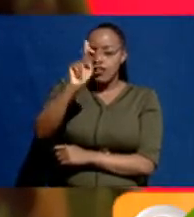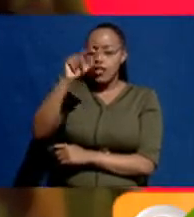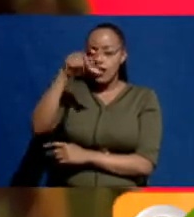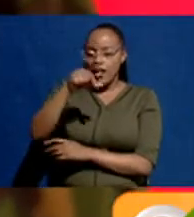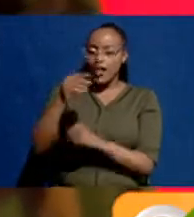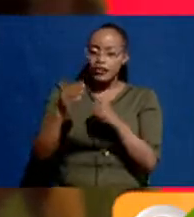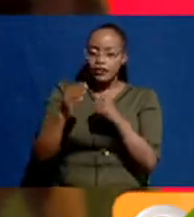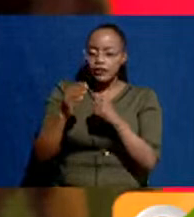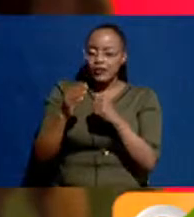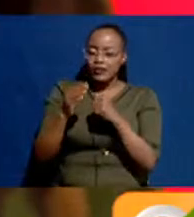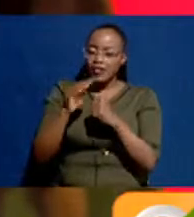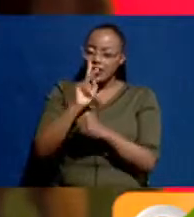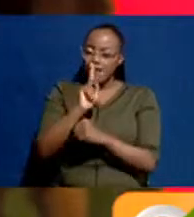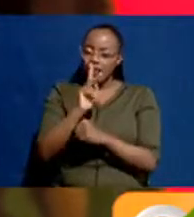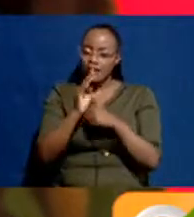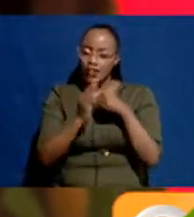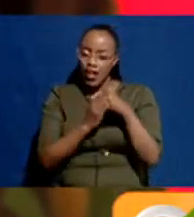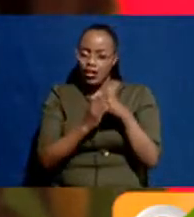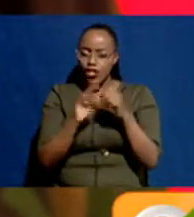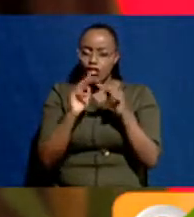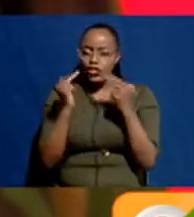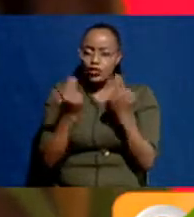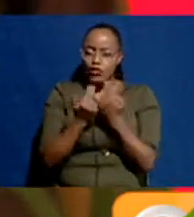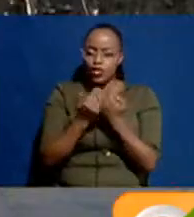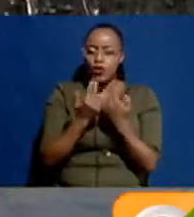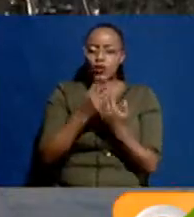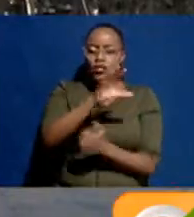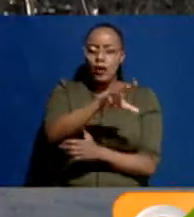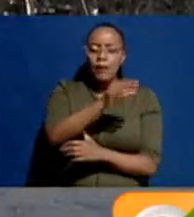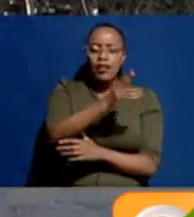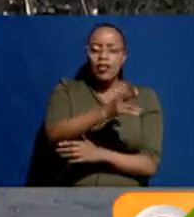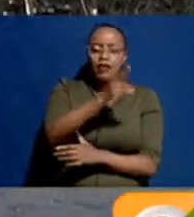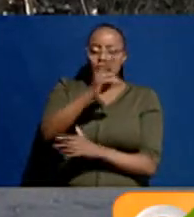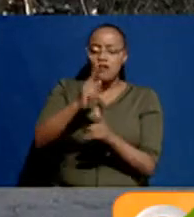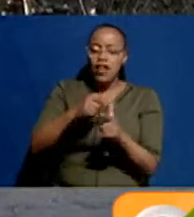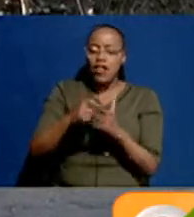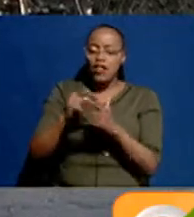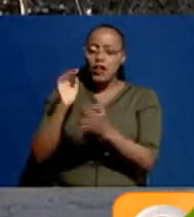unit, was later disarmed and detained as police investigate the cause of the murder.